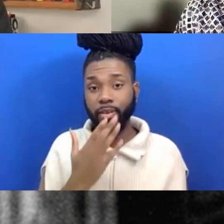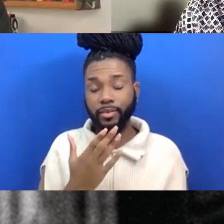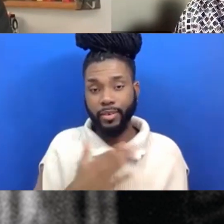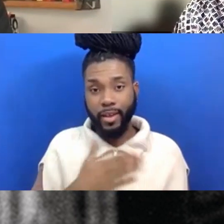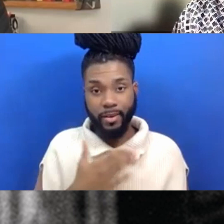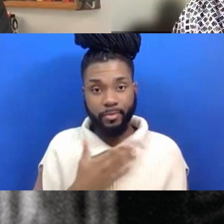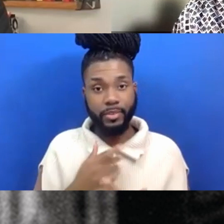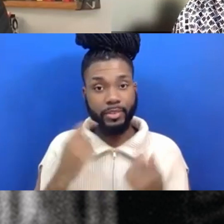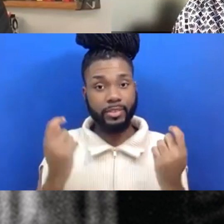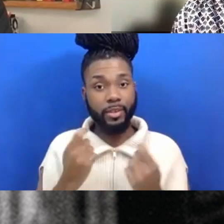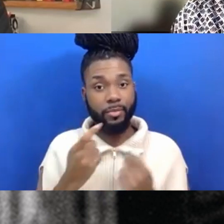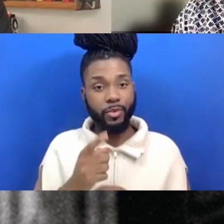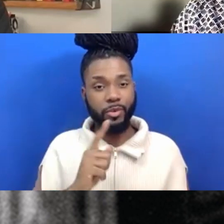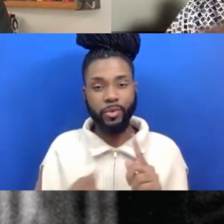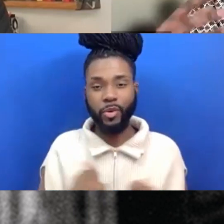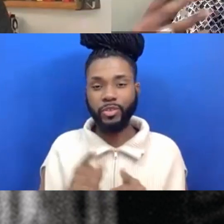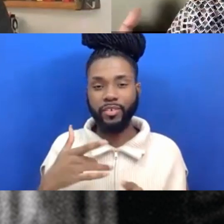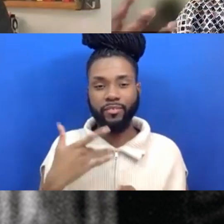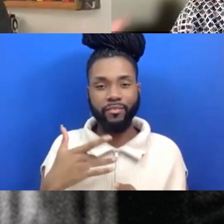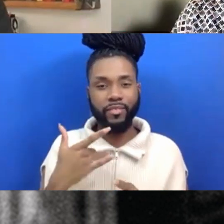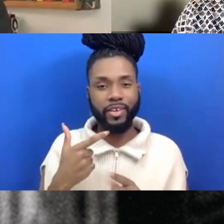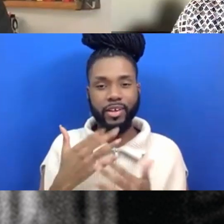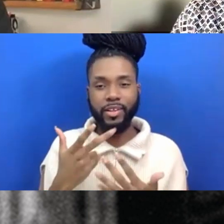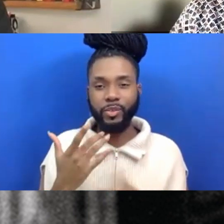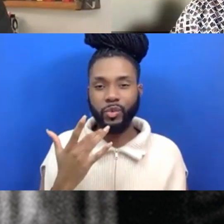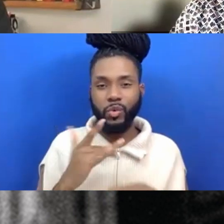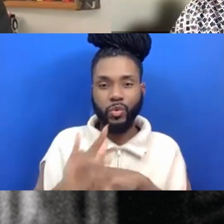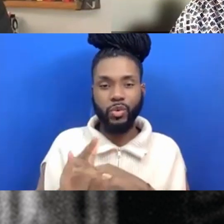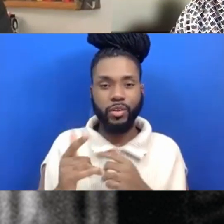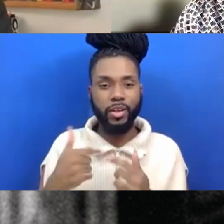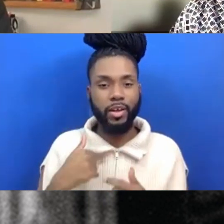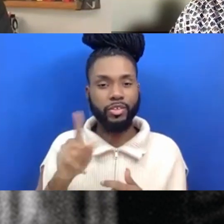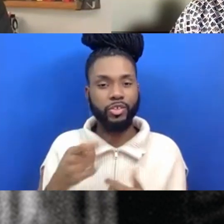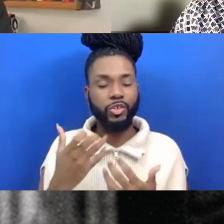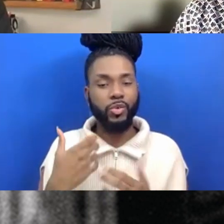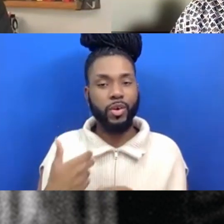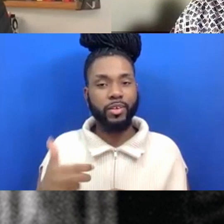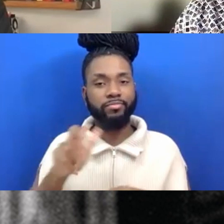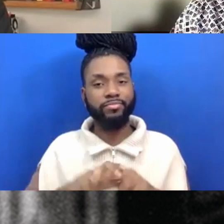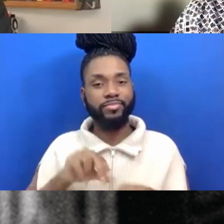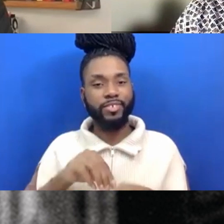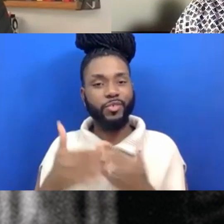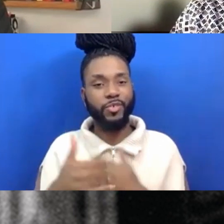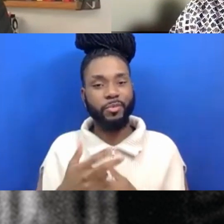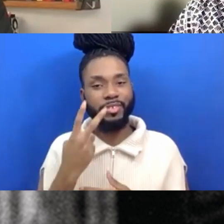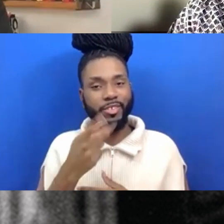still think it's too soon. I still just want to sit in a room and see you watching a film. So thank you. Oh,